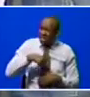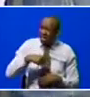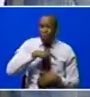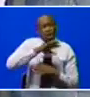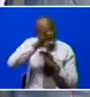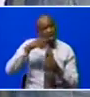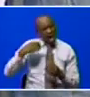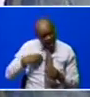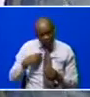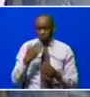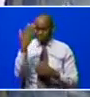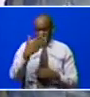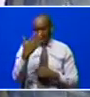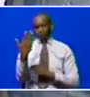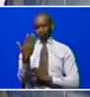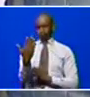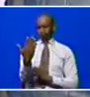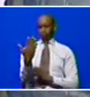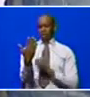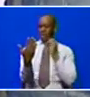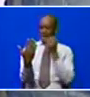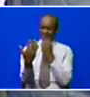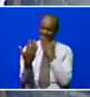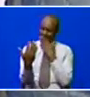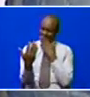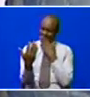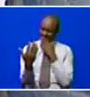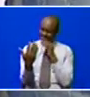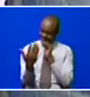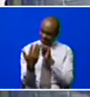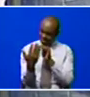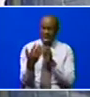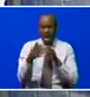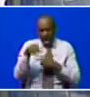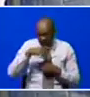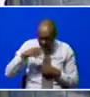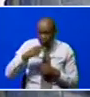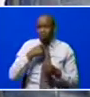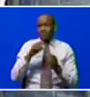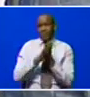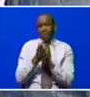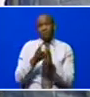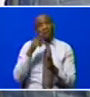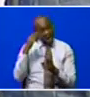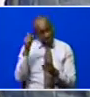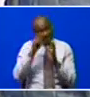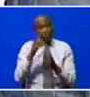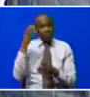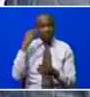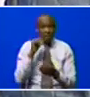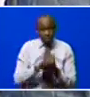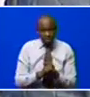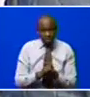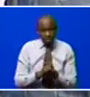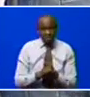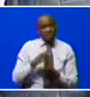have to put a mirror in front of us and basically ask ourselves a very tough question. How do we want to be? And as David Ndii once asked, is it